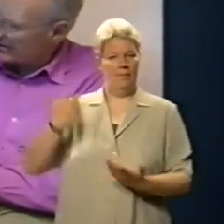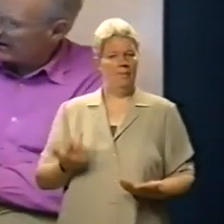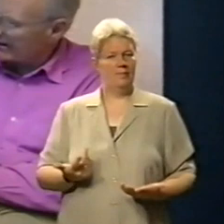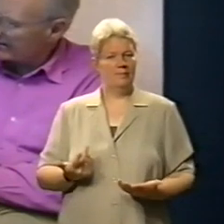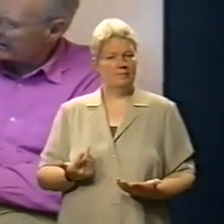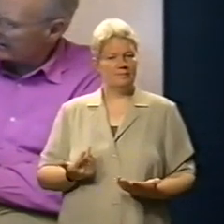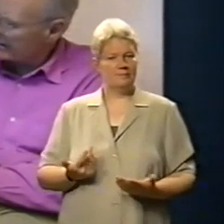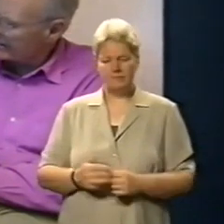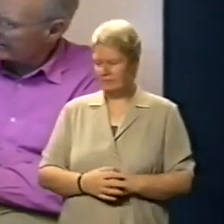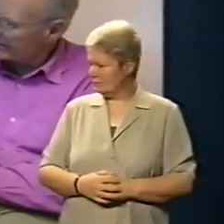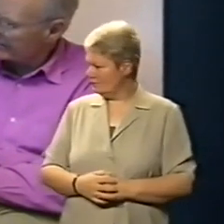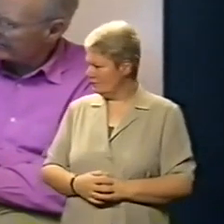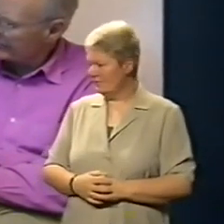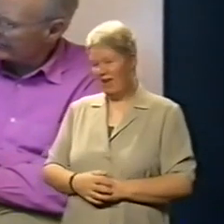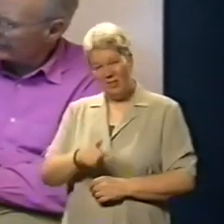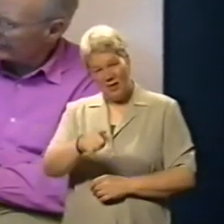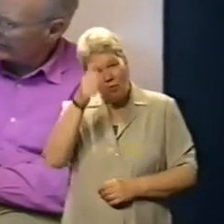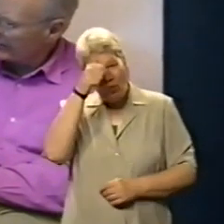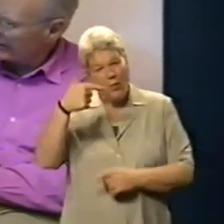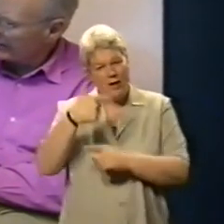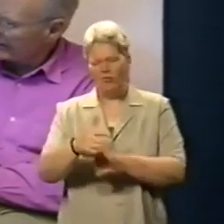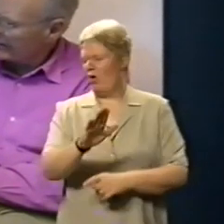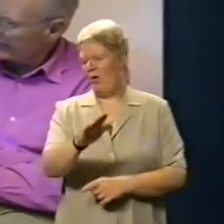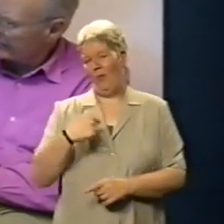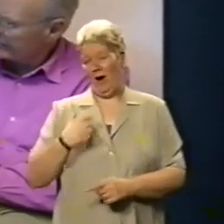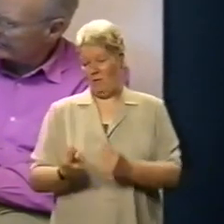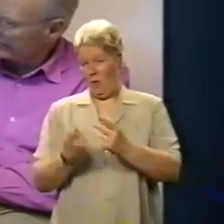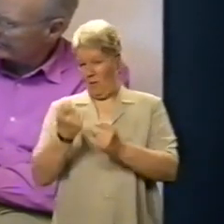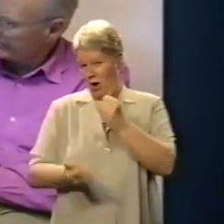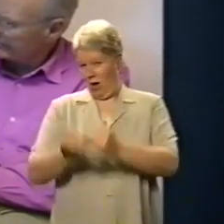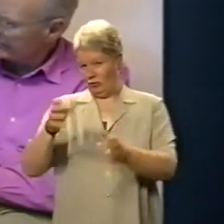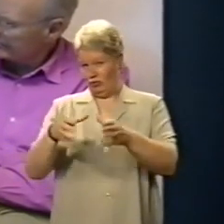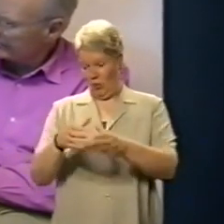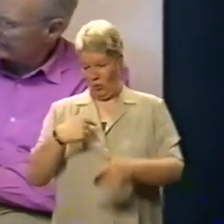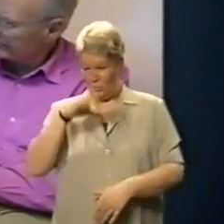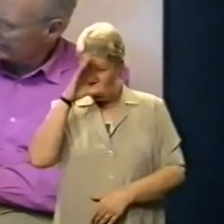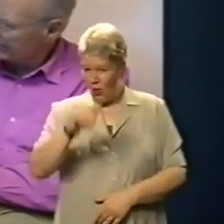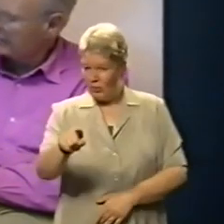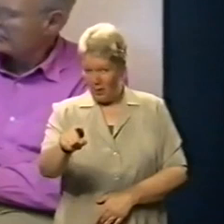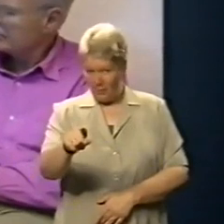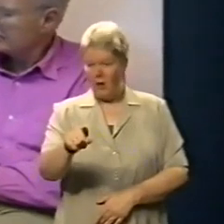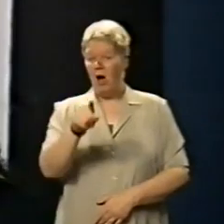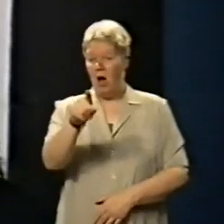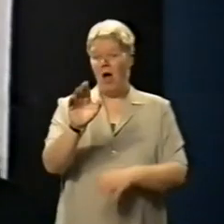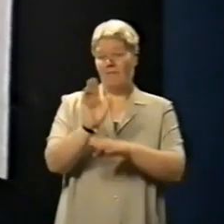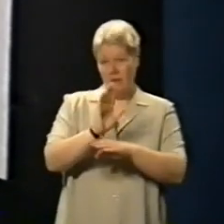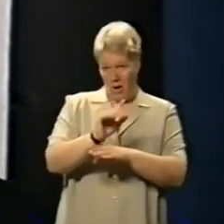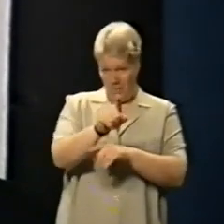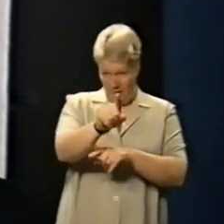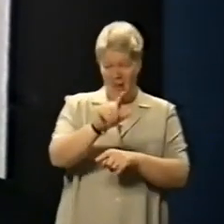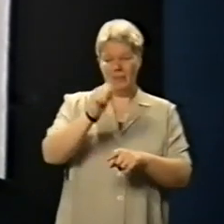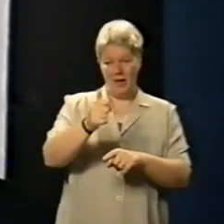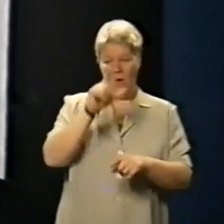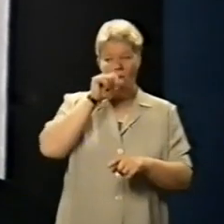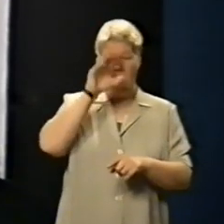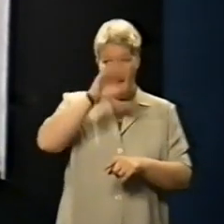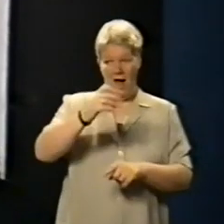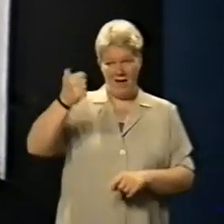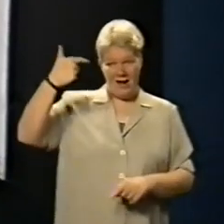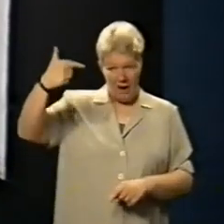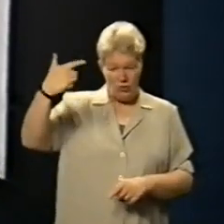the camera's there? Oh, well, this is the last group that we're trying here. Now, we have told them, just before they watch the horror film, that there is a camera, there is